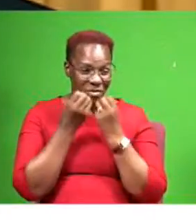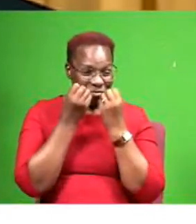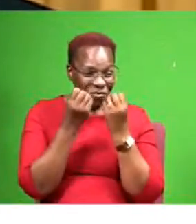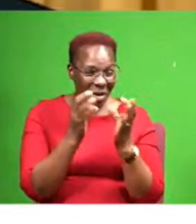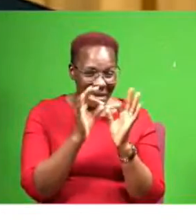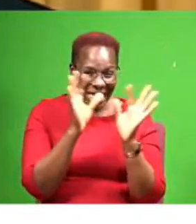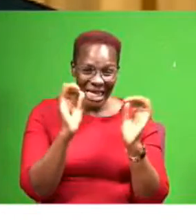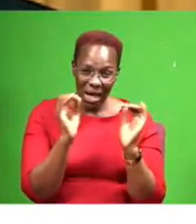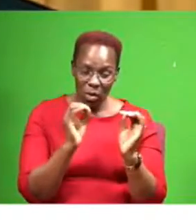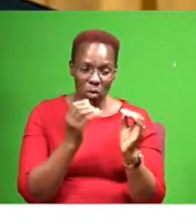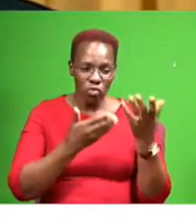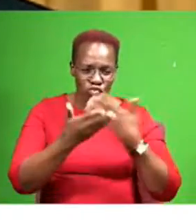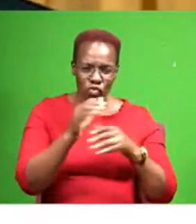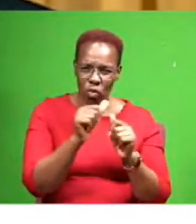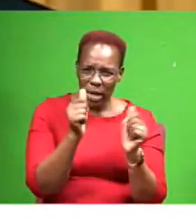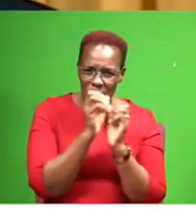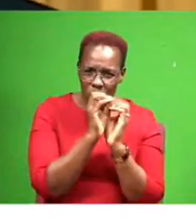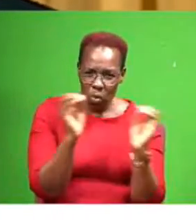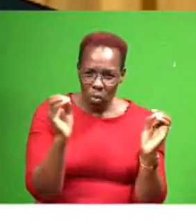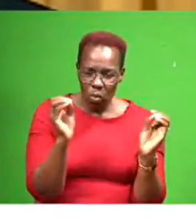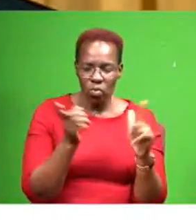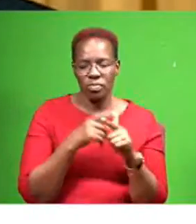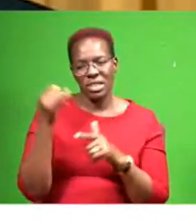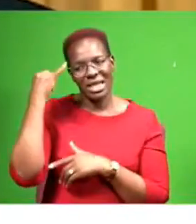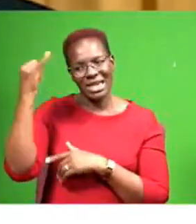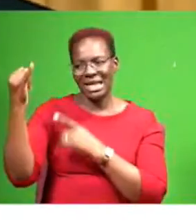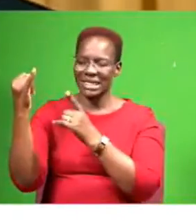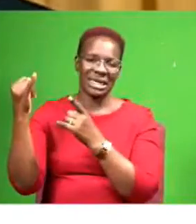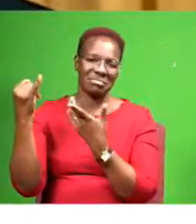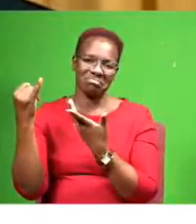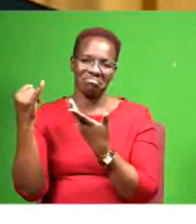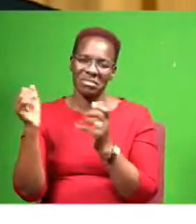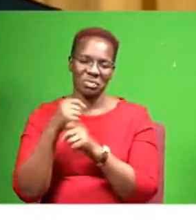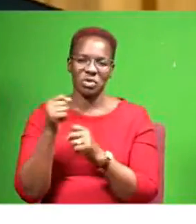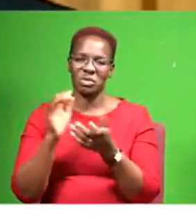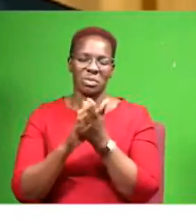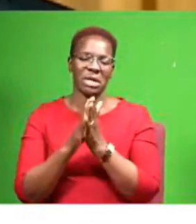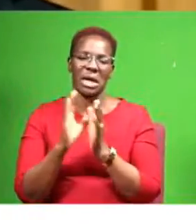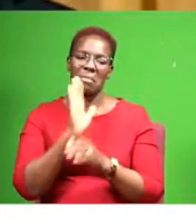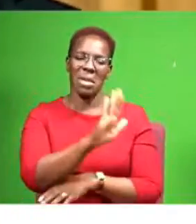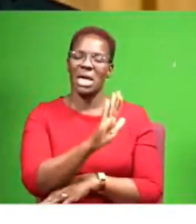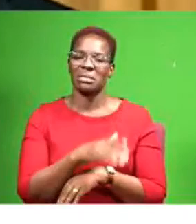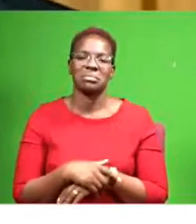and properly engaged, then the initiative cannot be a citizen process.